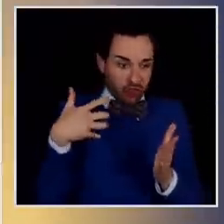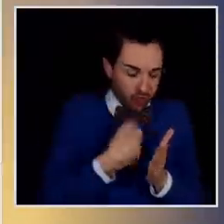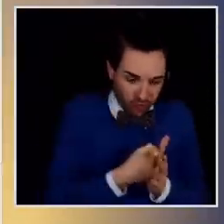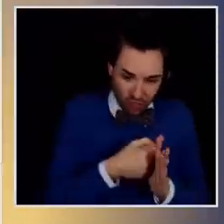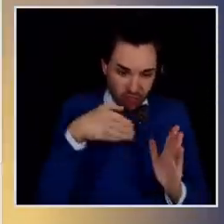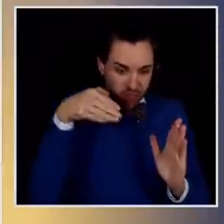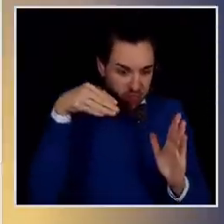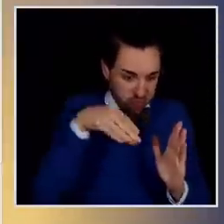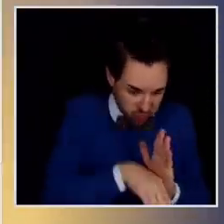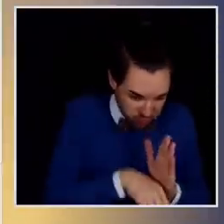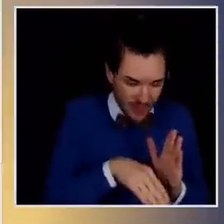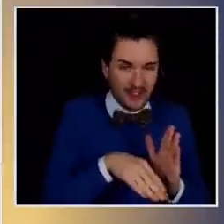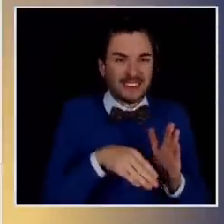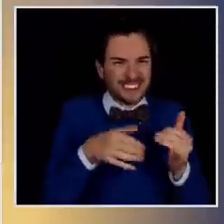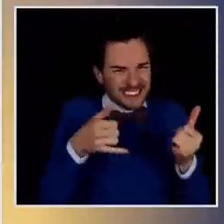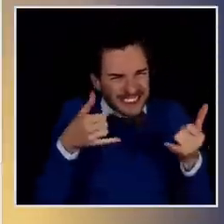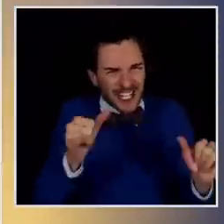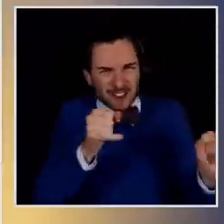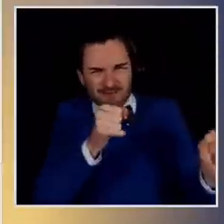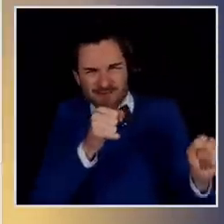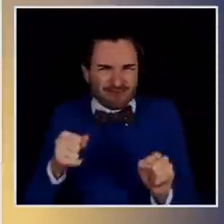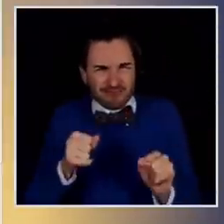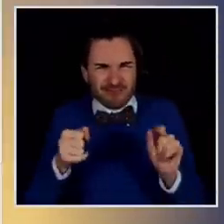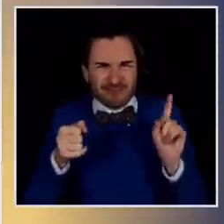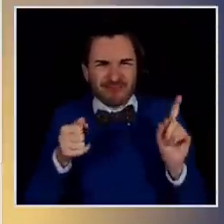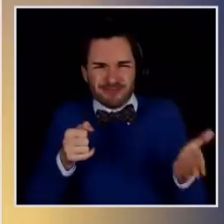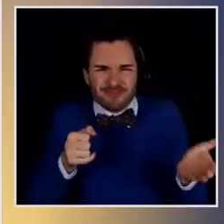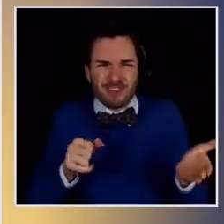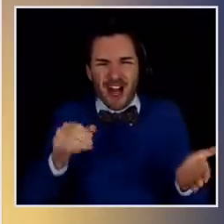the African-American community stood up again for me.